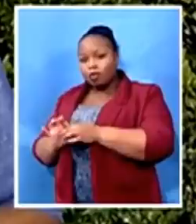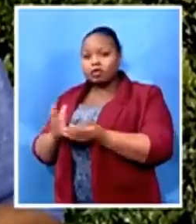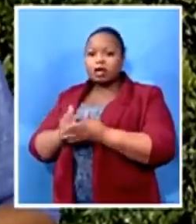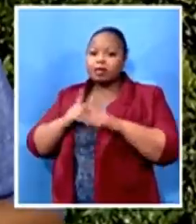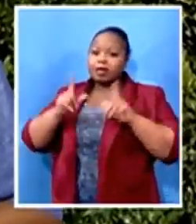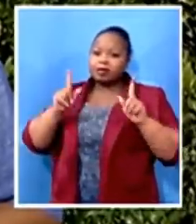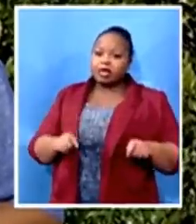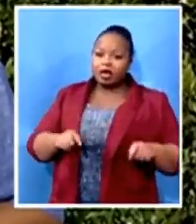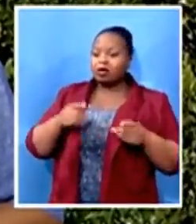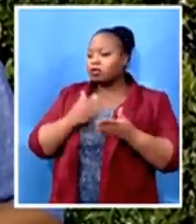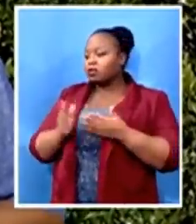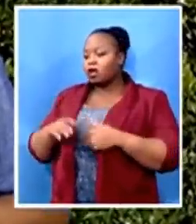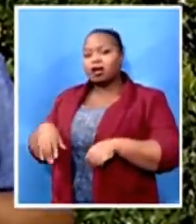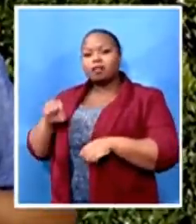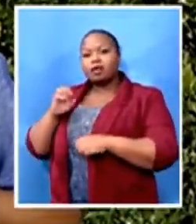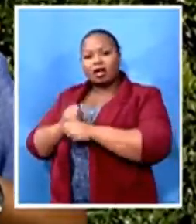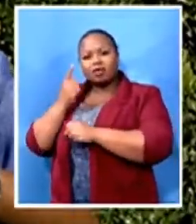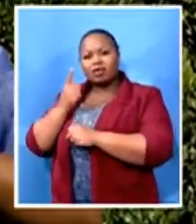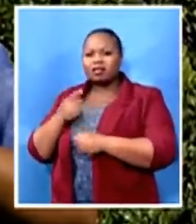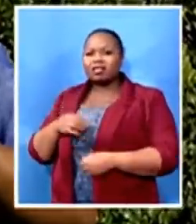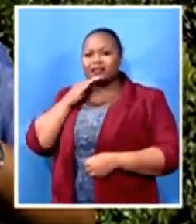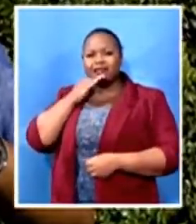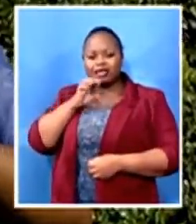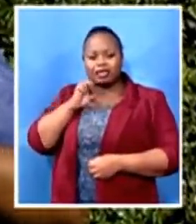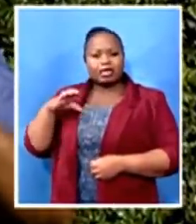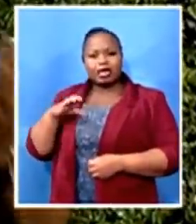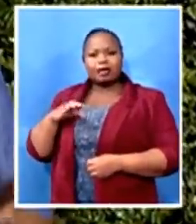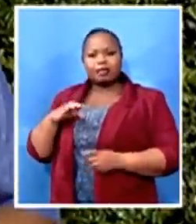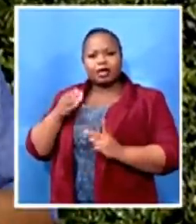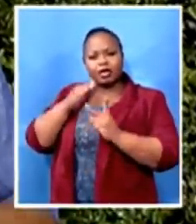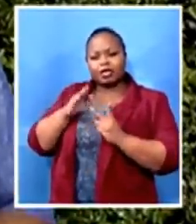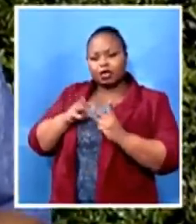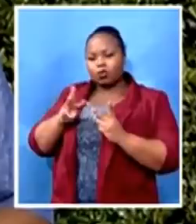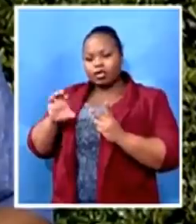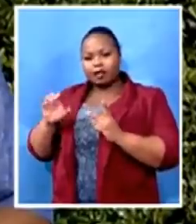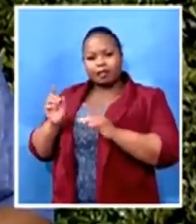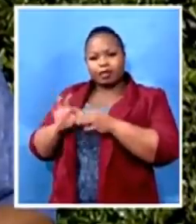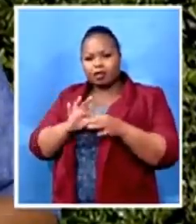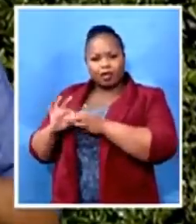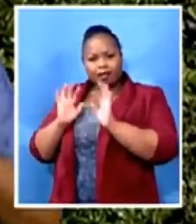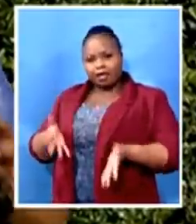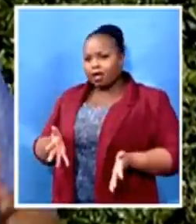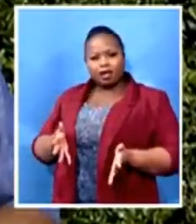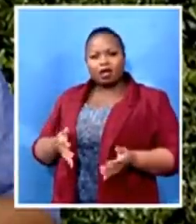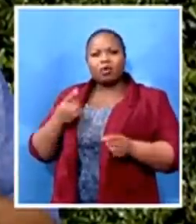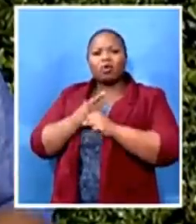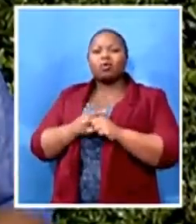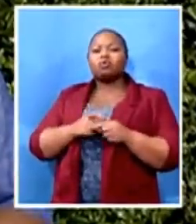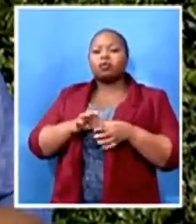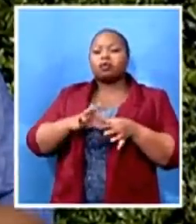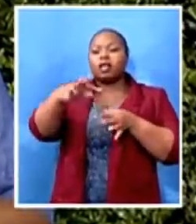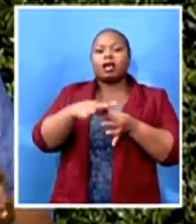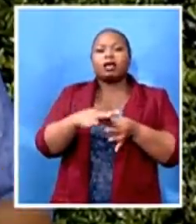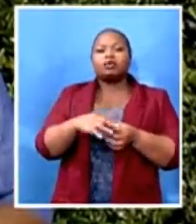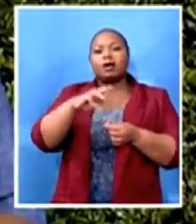is not only about Western Cape, it's actually interlinked into a number of other provinces. So our relationship with a number of